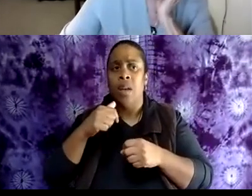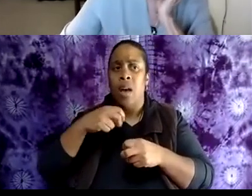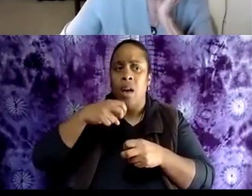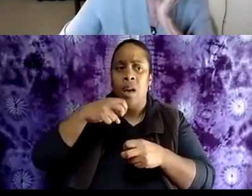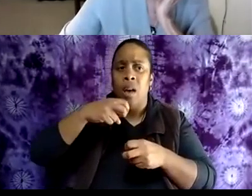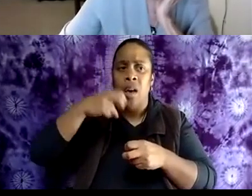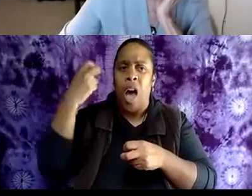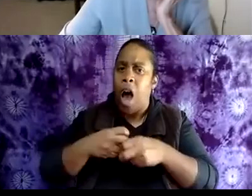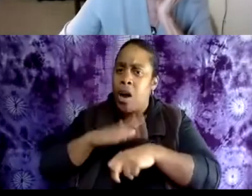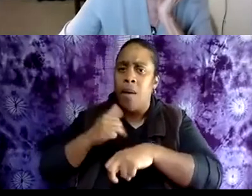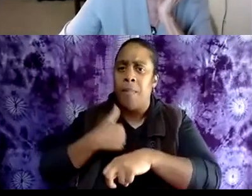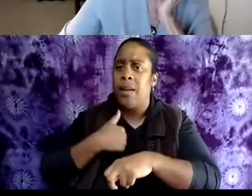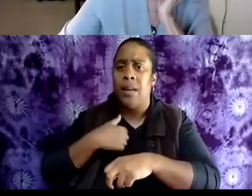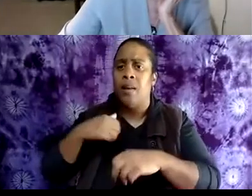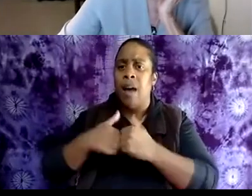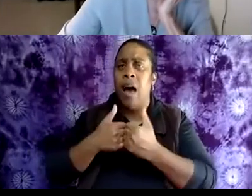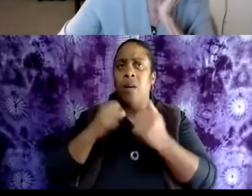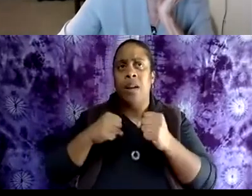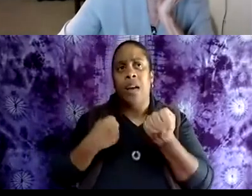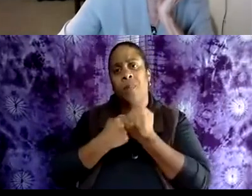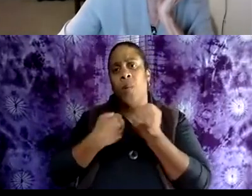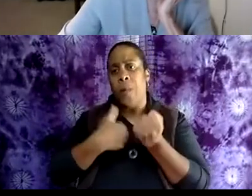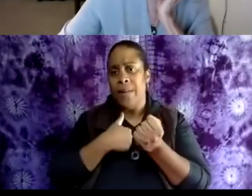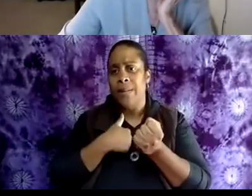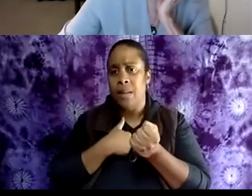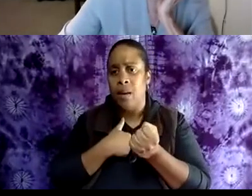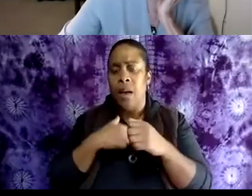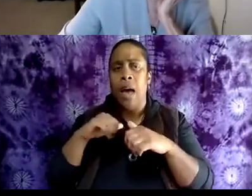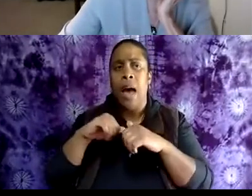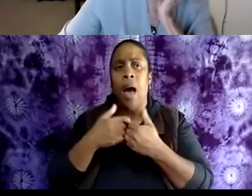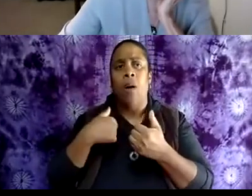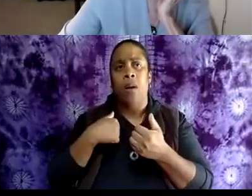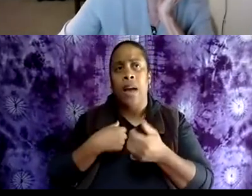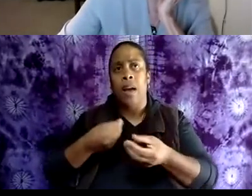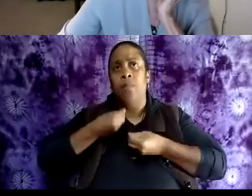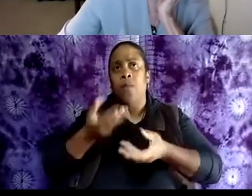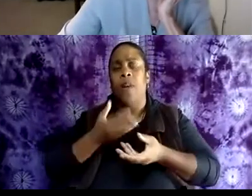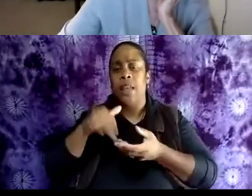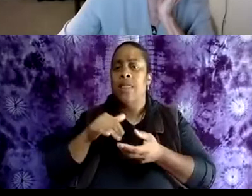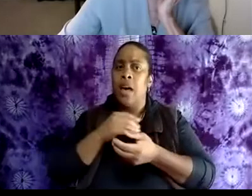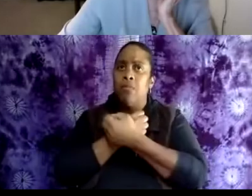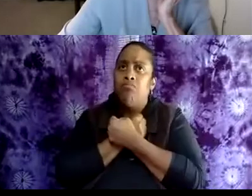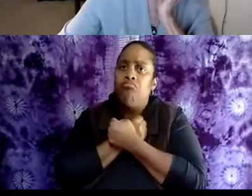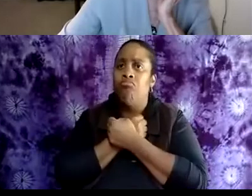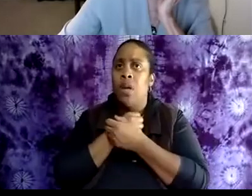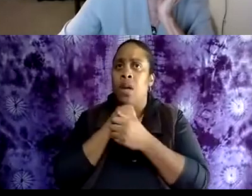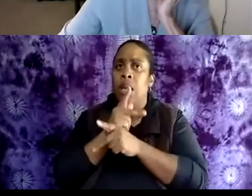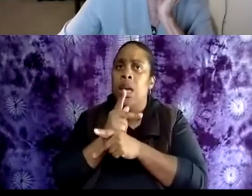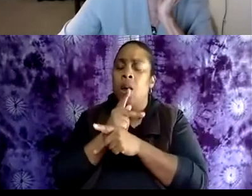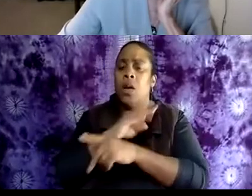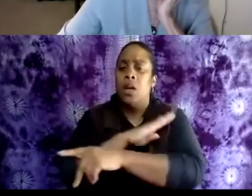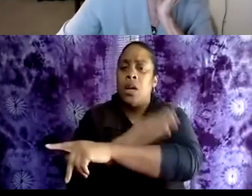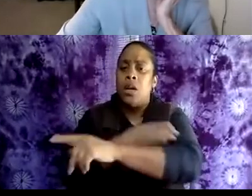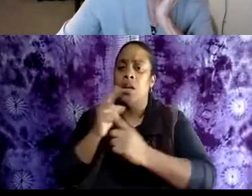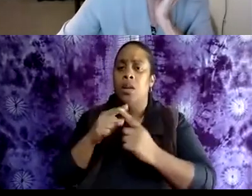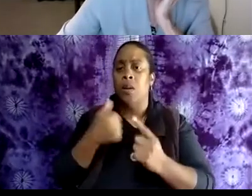where, in what ways could I, provide that nurturing, loving, caring energy to myself? Where, in what